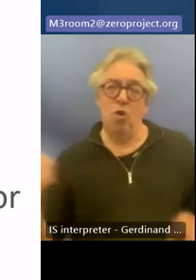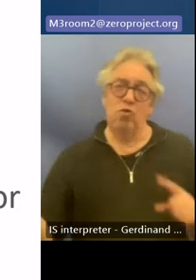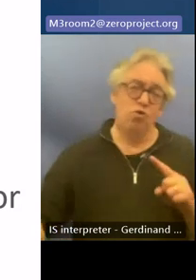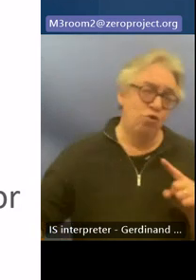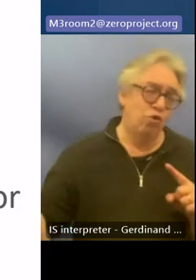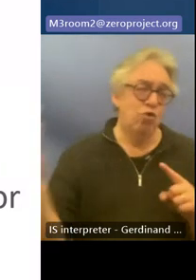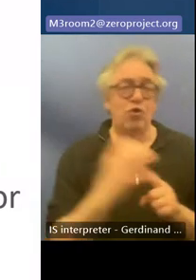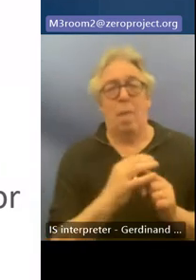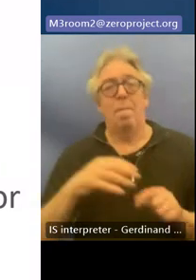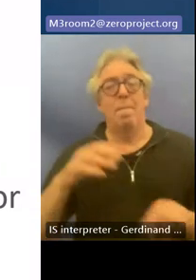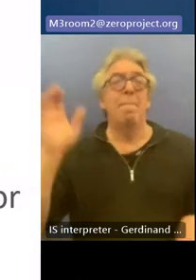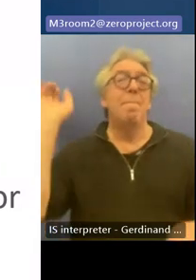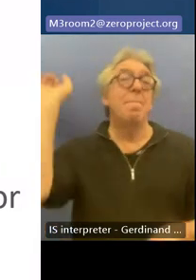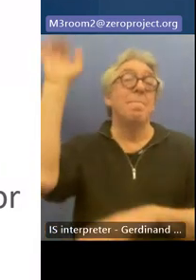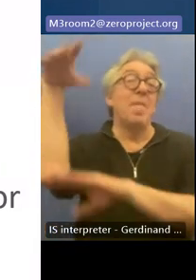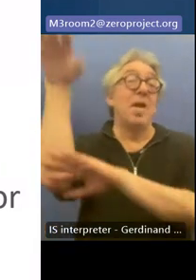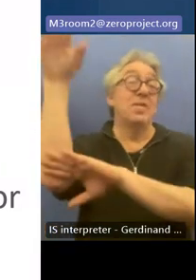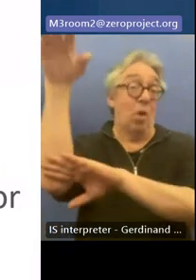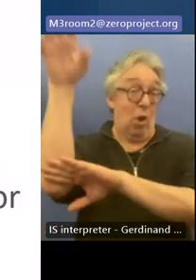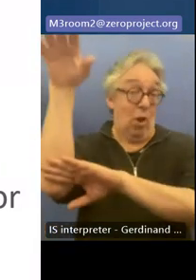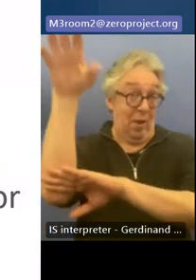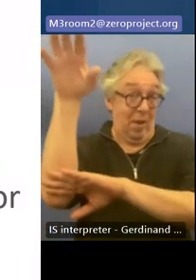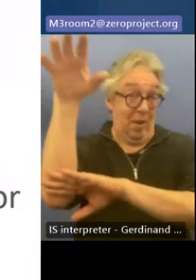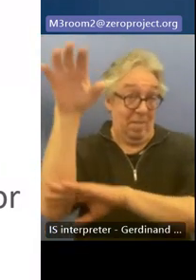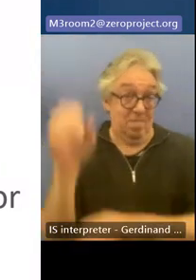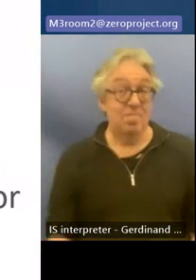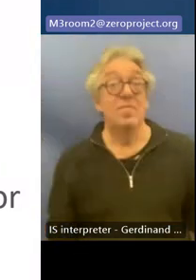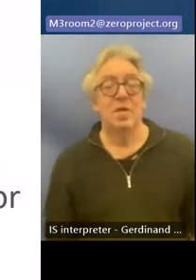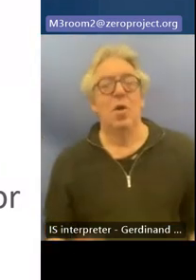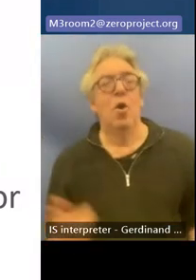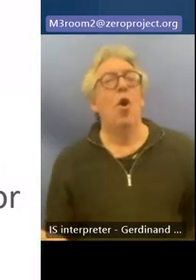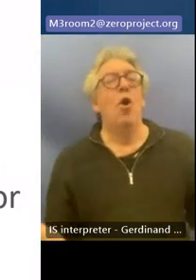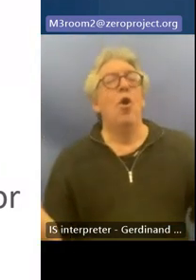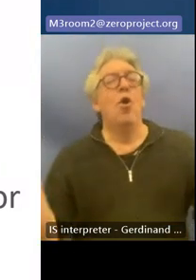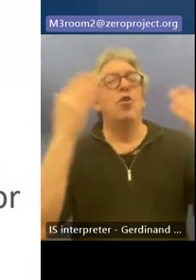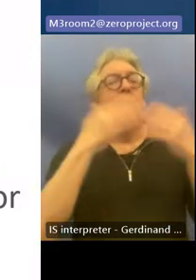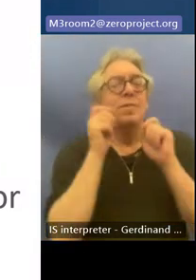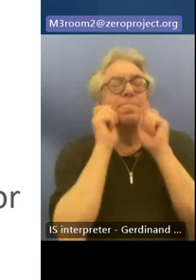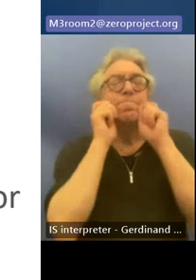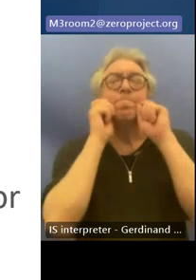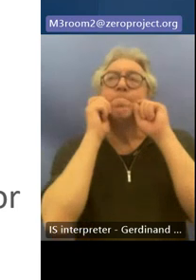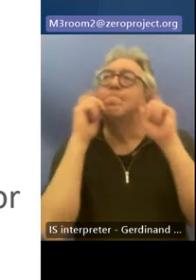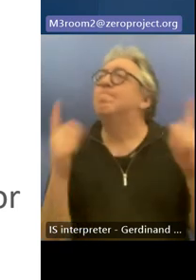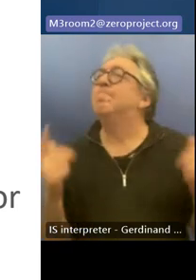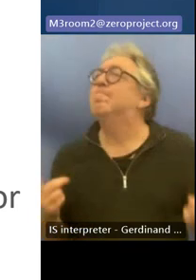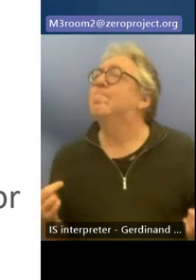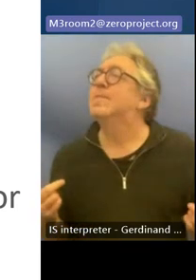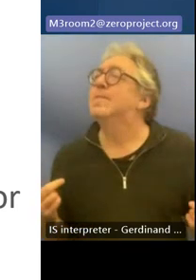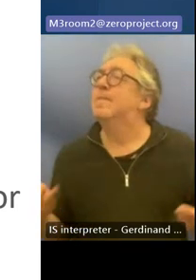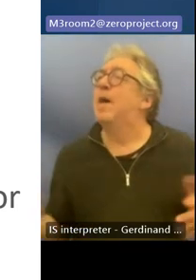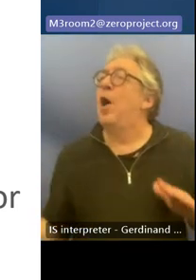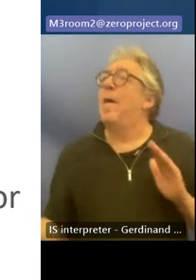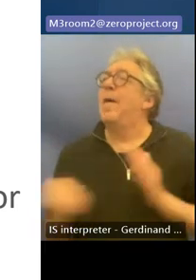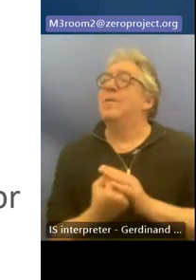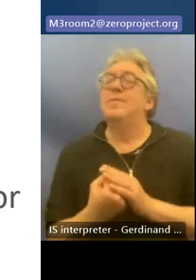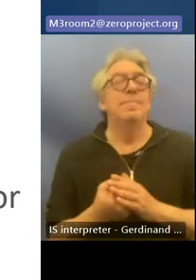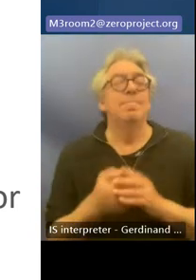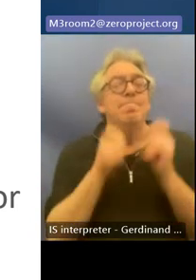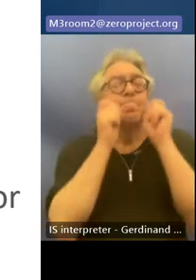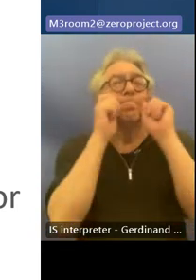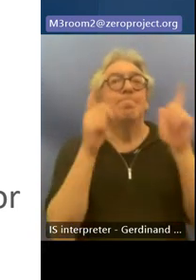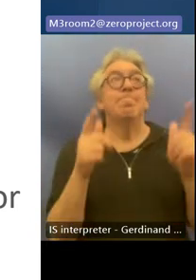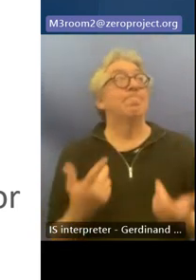in basketball. And overnight you wake up, you are in an accident and you can no longer walk again. What would you